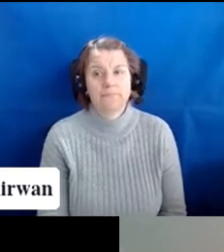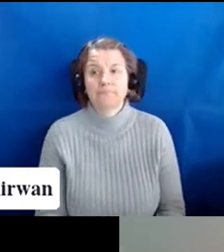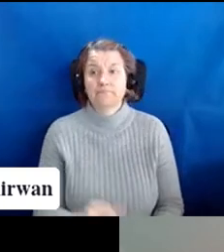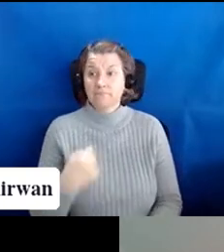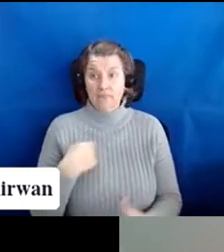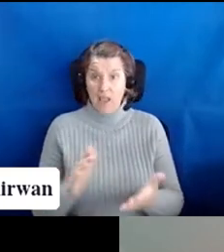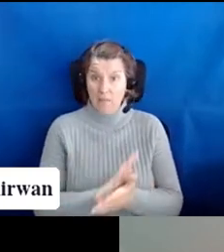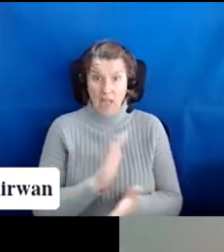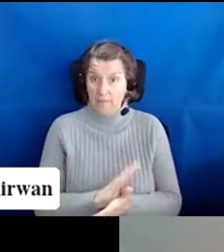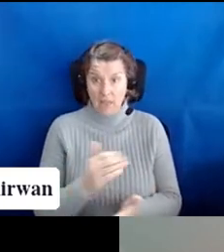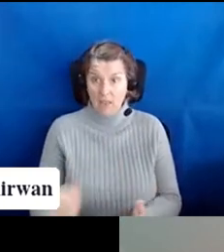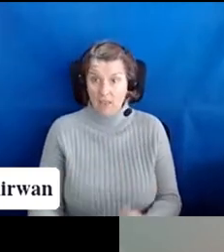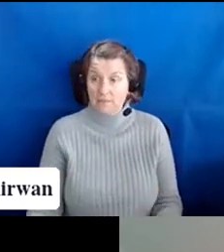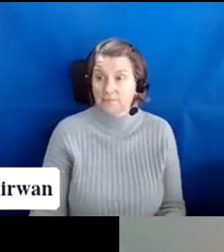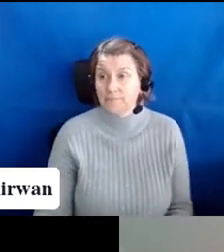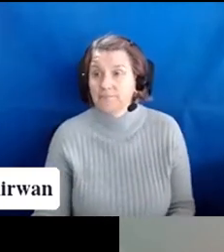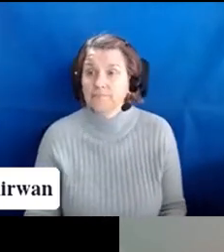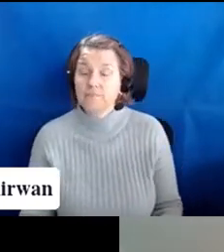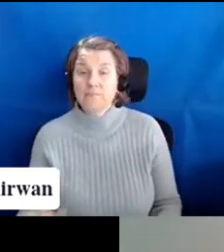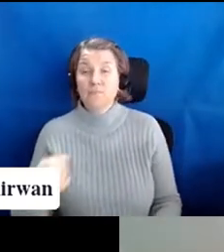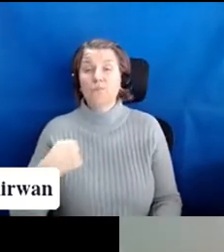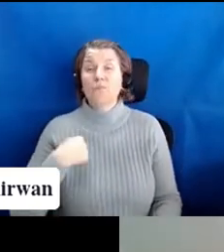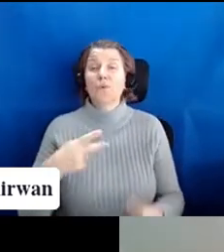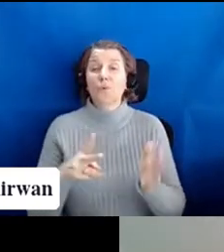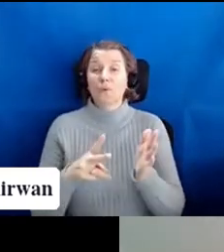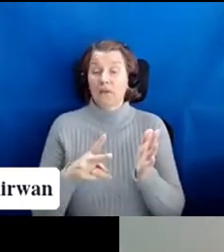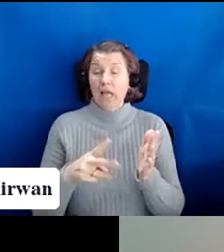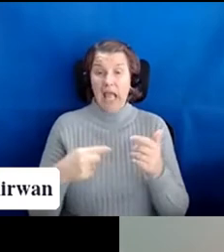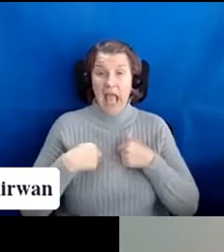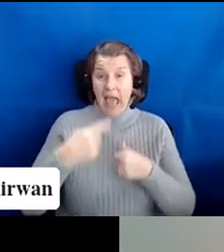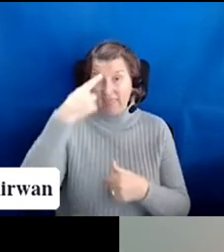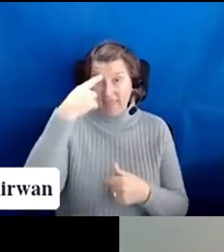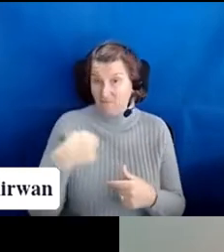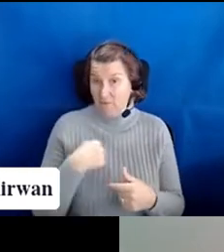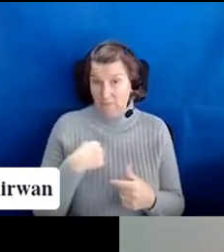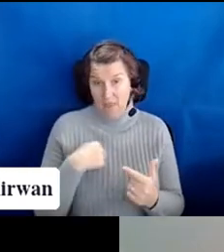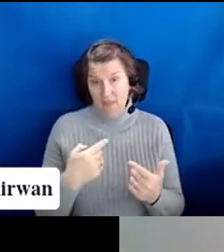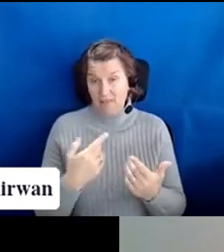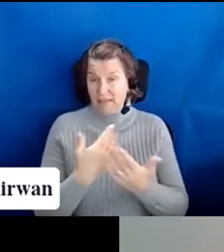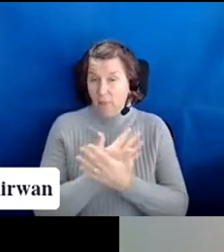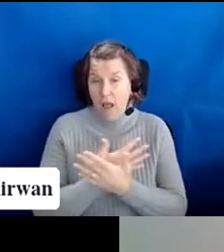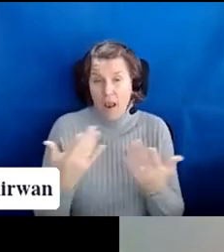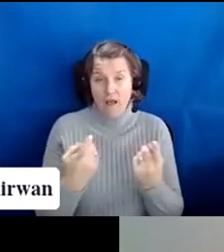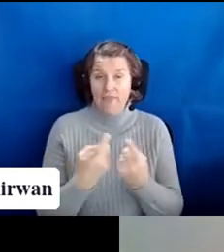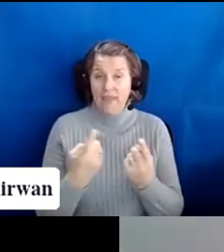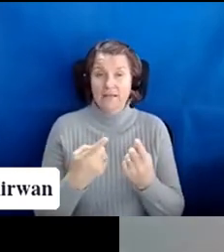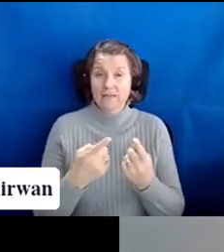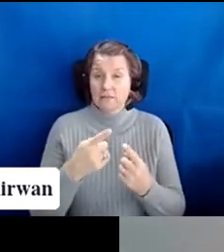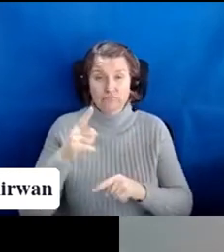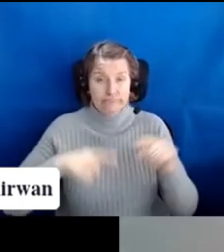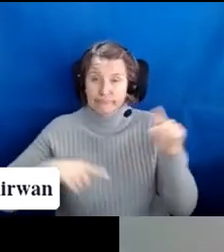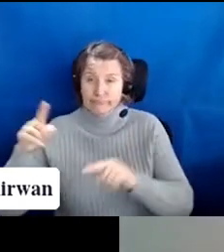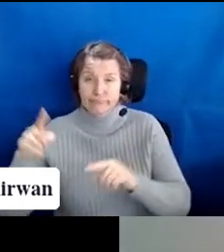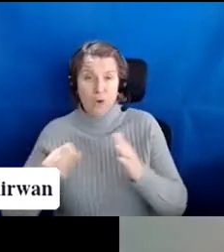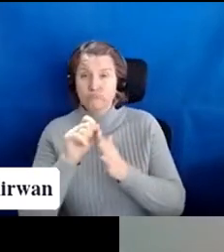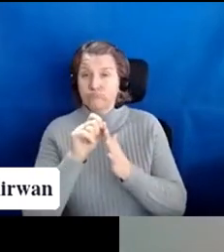Sure. So I think that there seems to be a lot of things across the programmes that work really well around